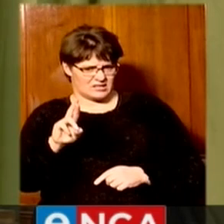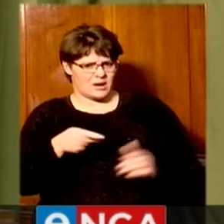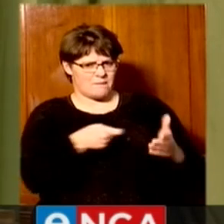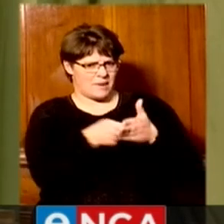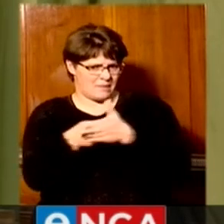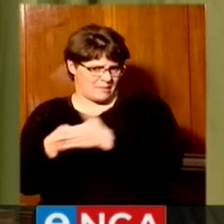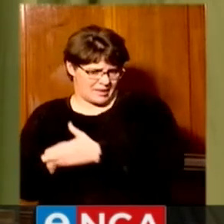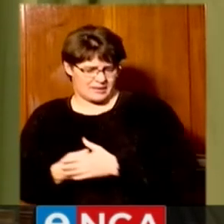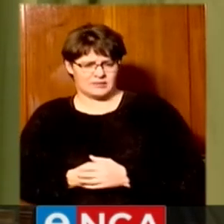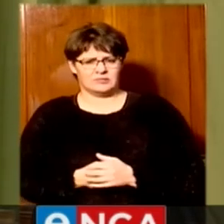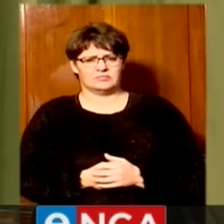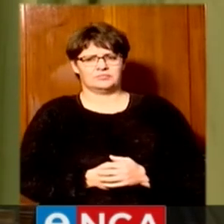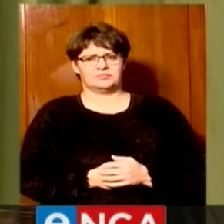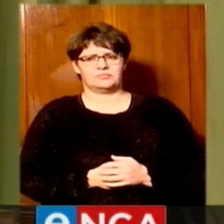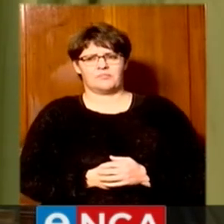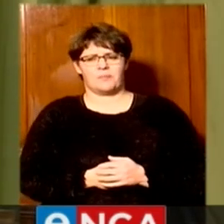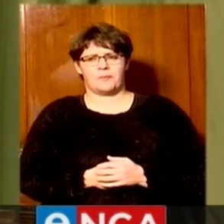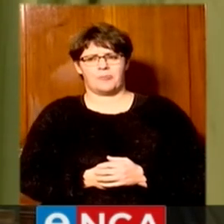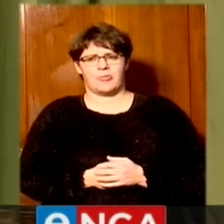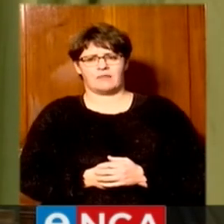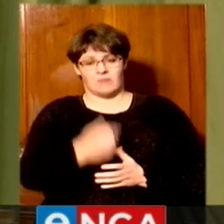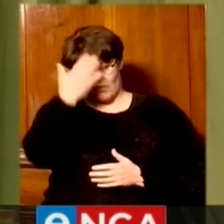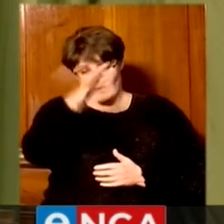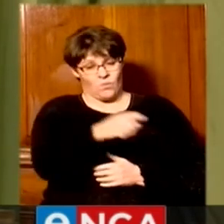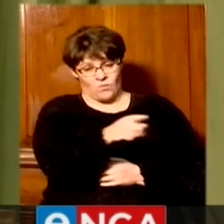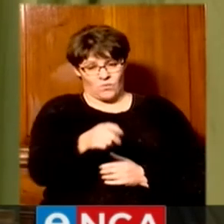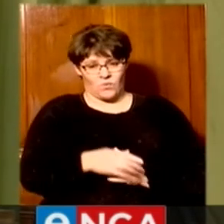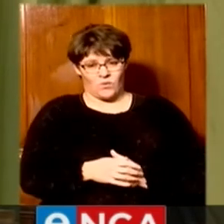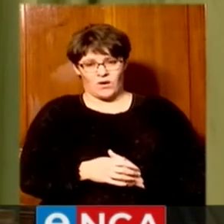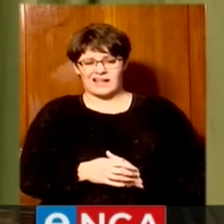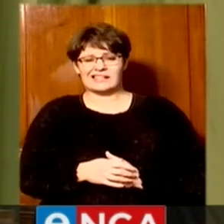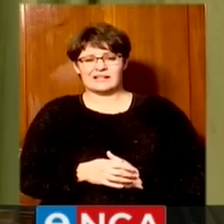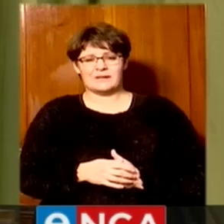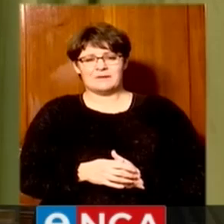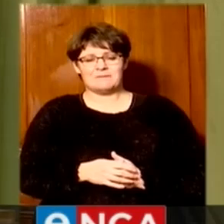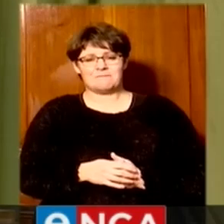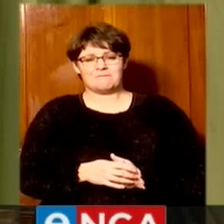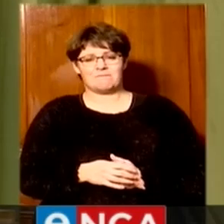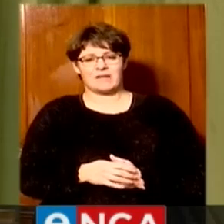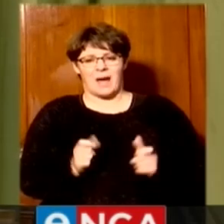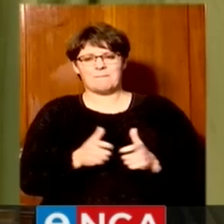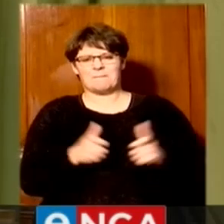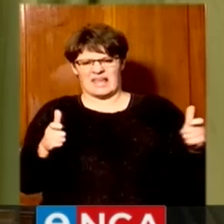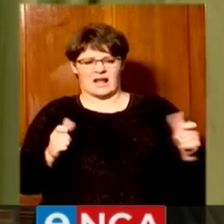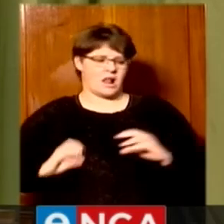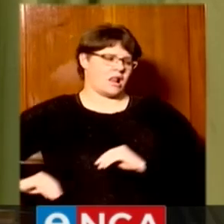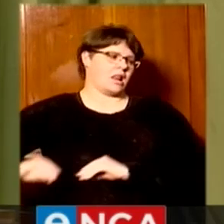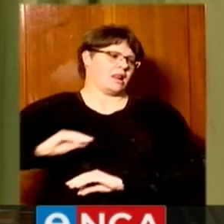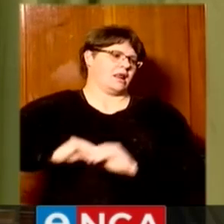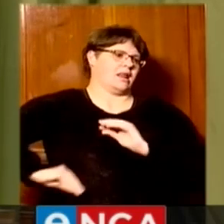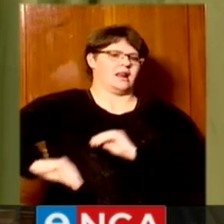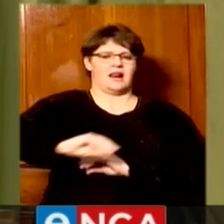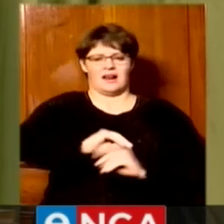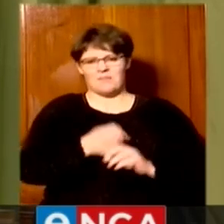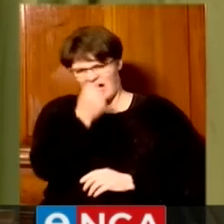of Distress Grant. And I know that this is one of the biggest talk in town, and